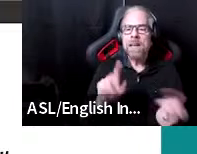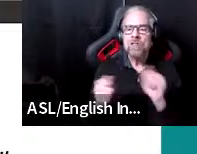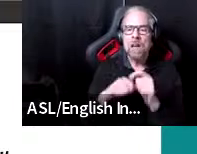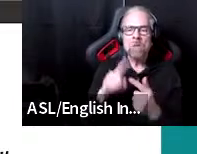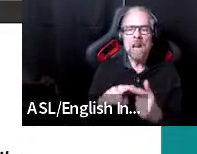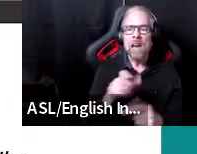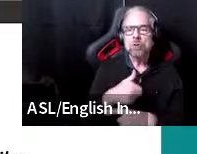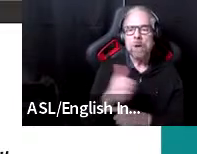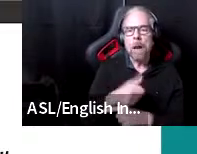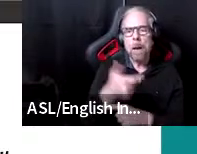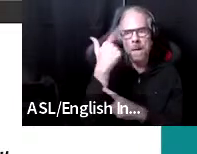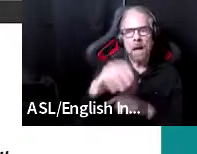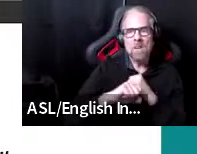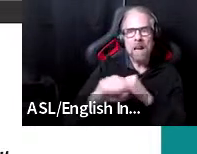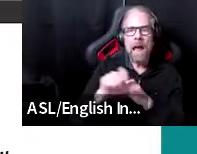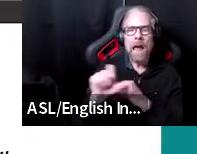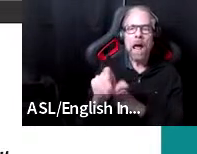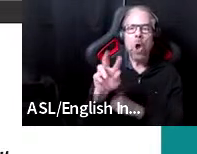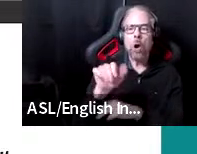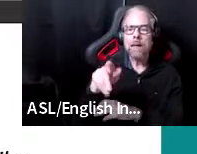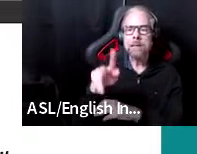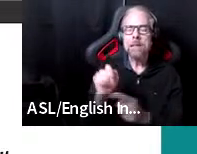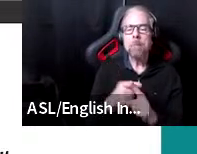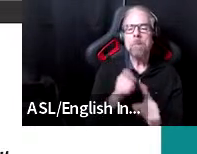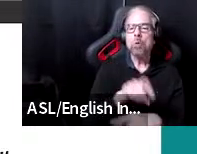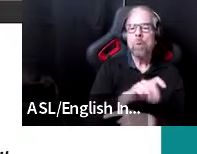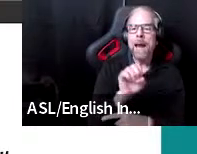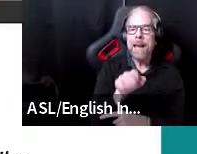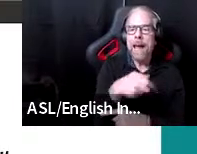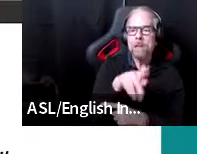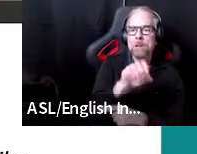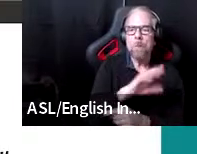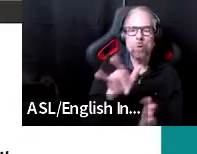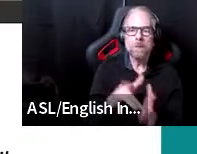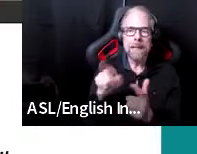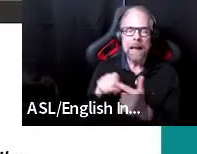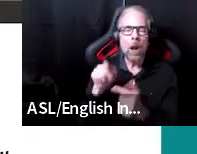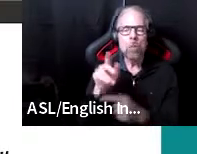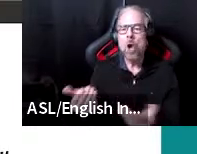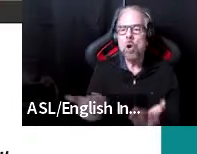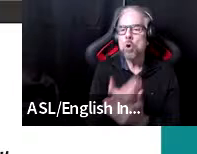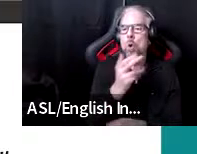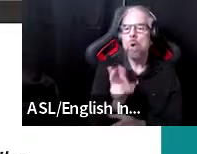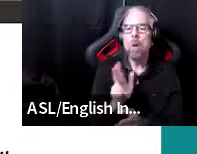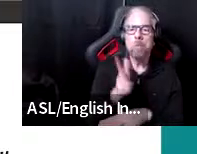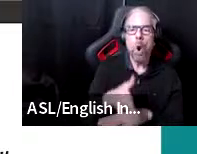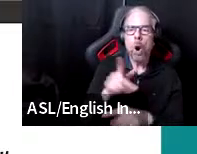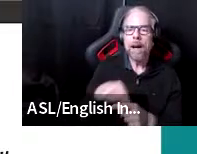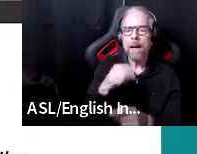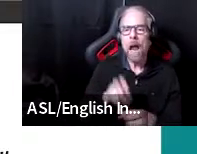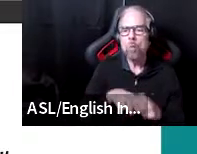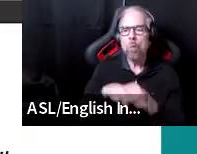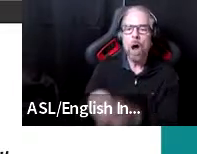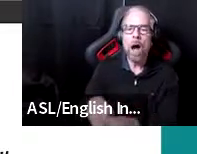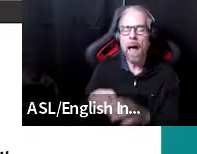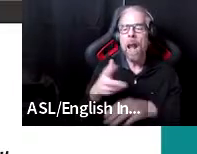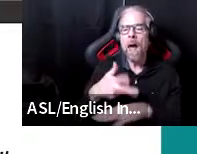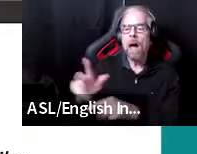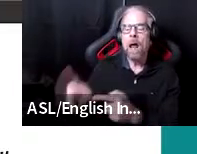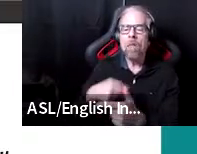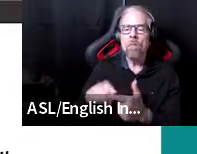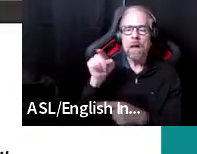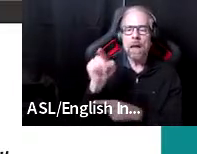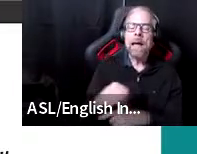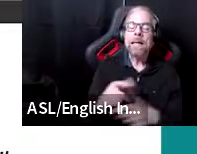extension of LRT between Expo Center and Evergreen, the new park and ride lots, and improvements to the speed and frequency of the express bus